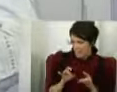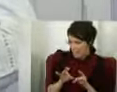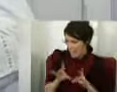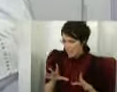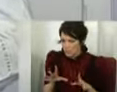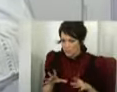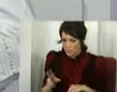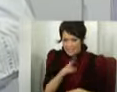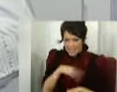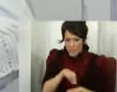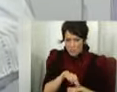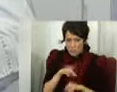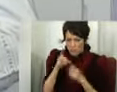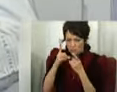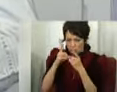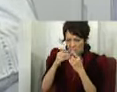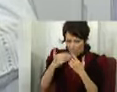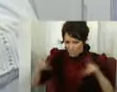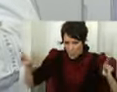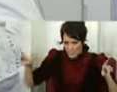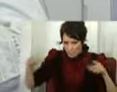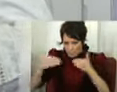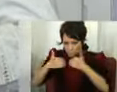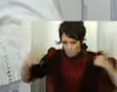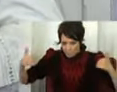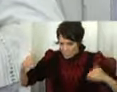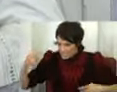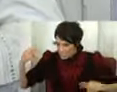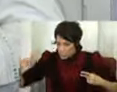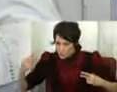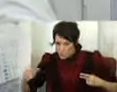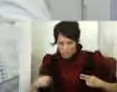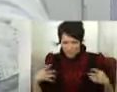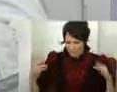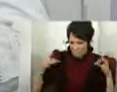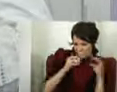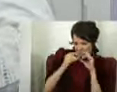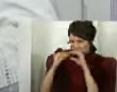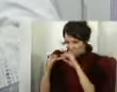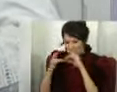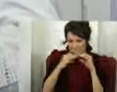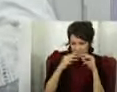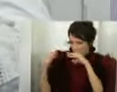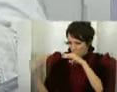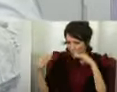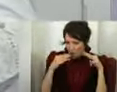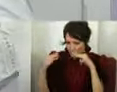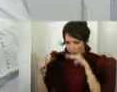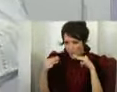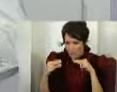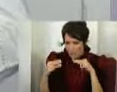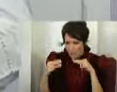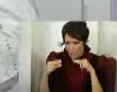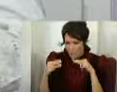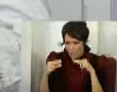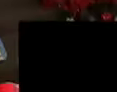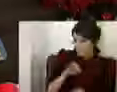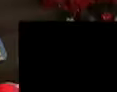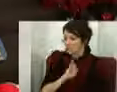Those nations divided by histories of rivalry and conflict, Iran and